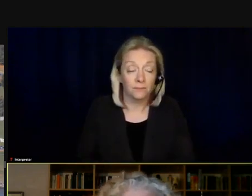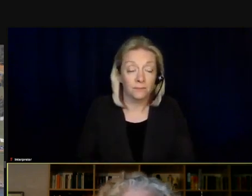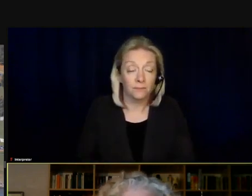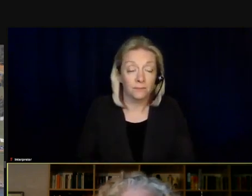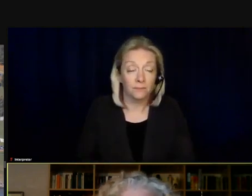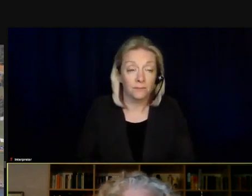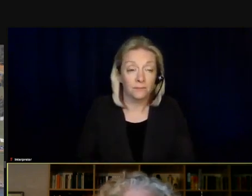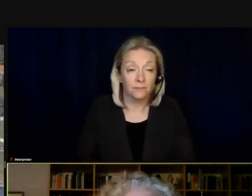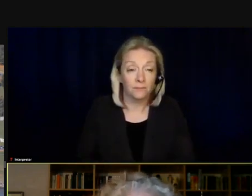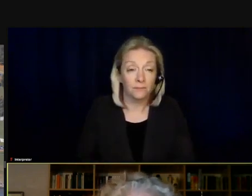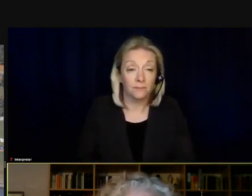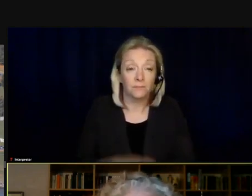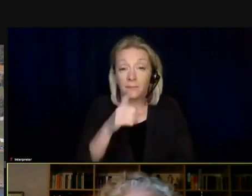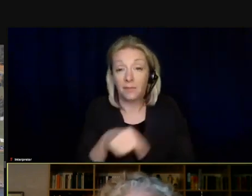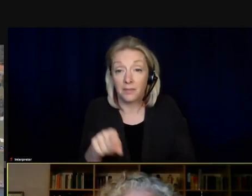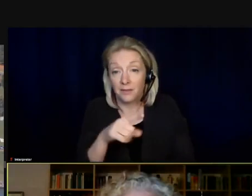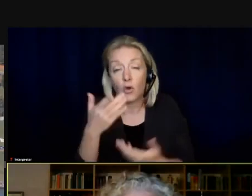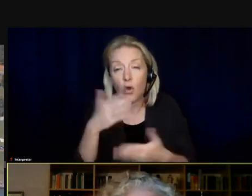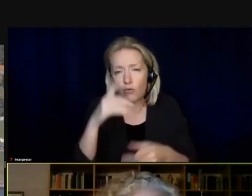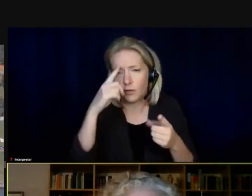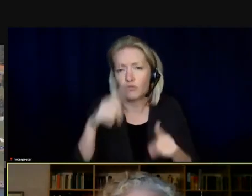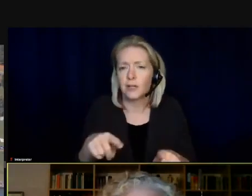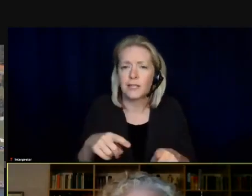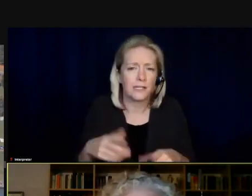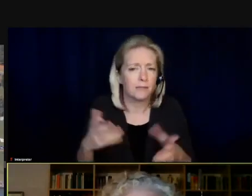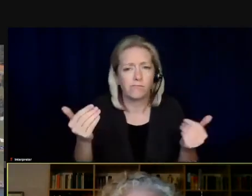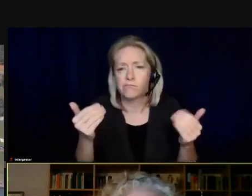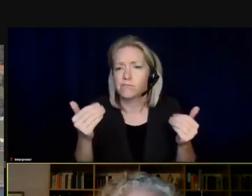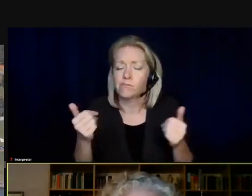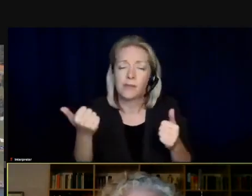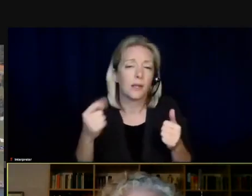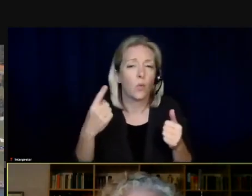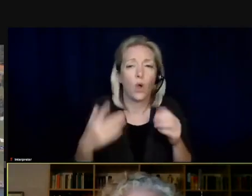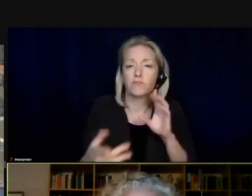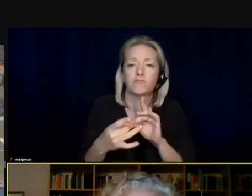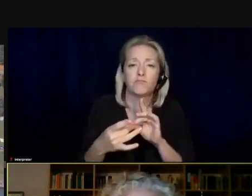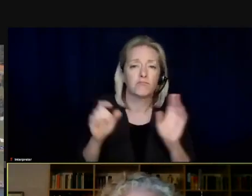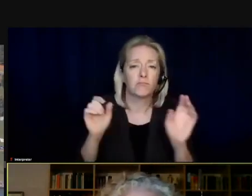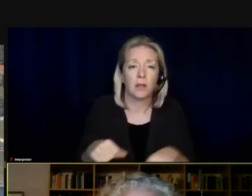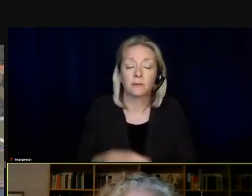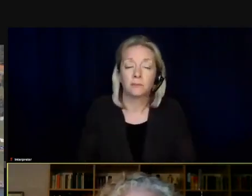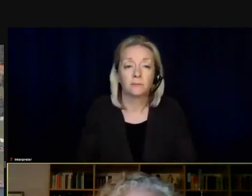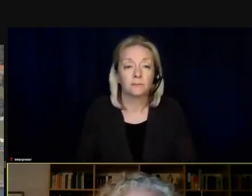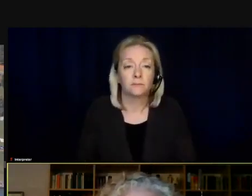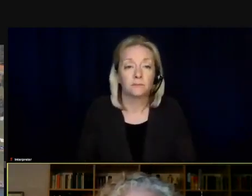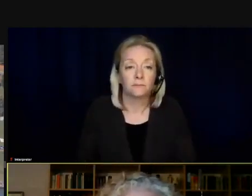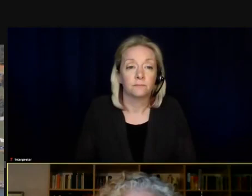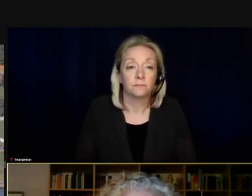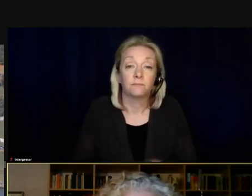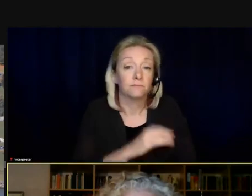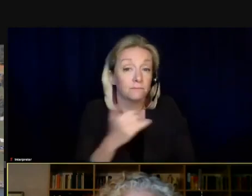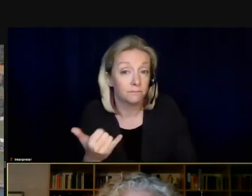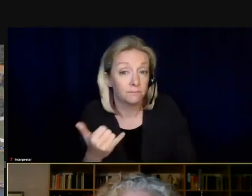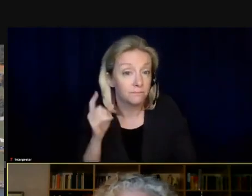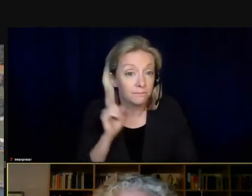And these people have already agreed to be accessible to anyone who wants to link with them. Now, going